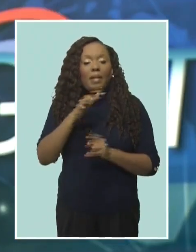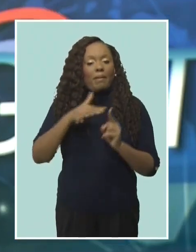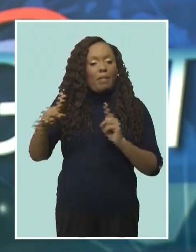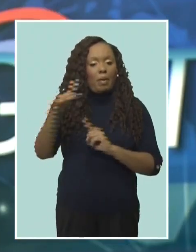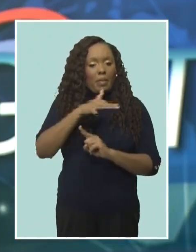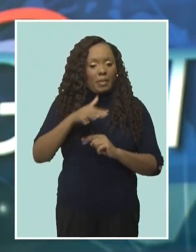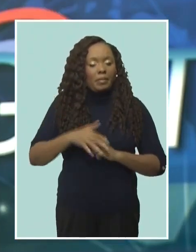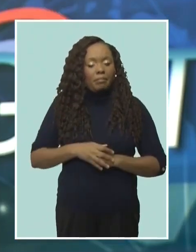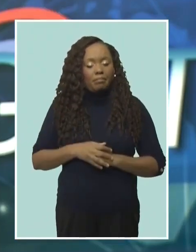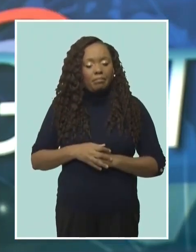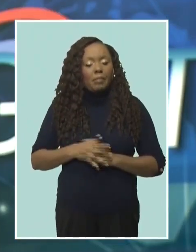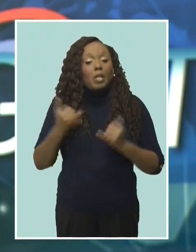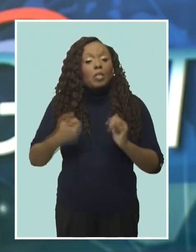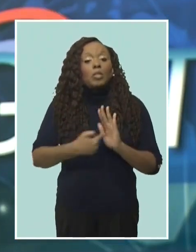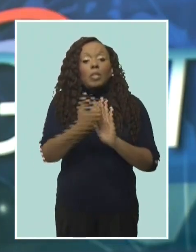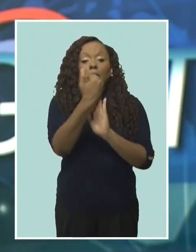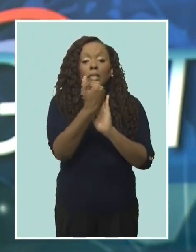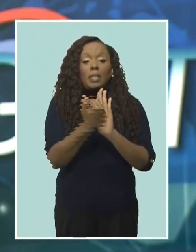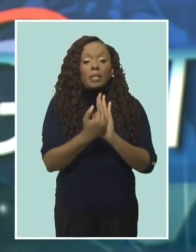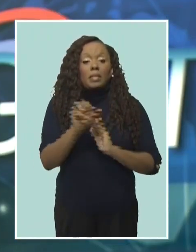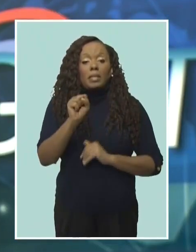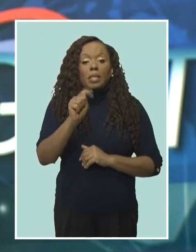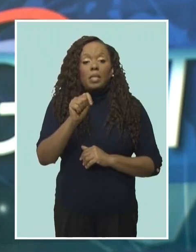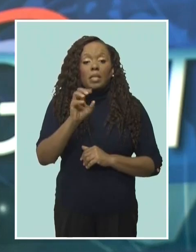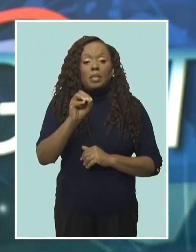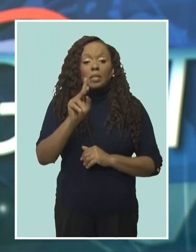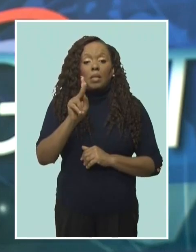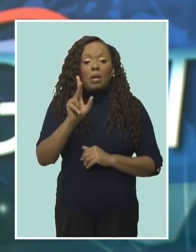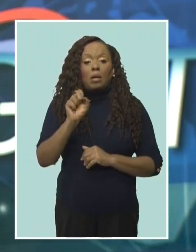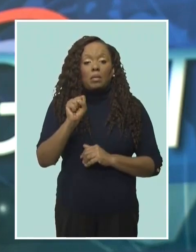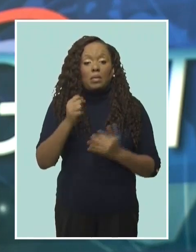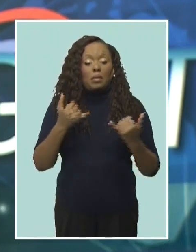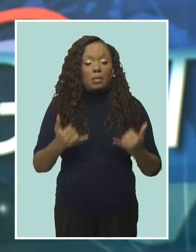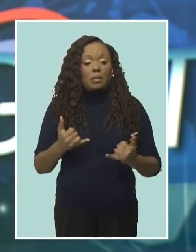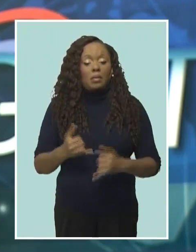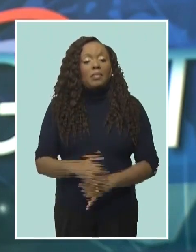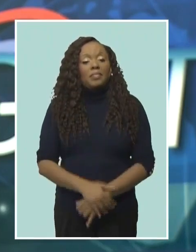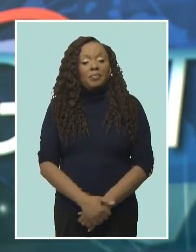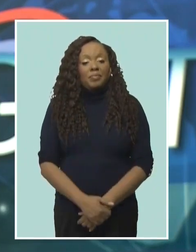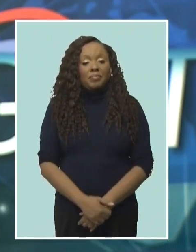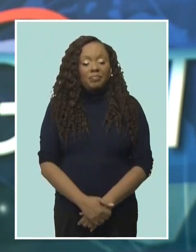Here's a look now at how these stocks traded locally and regionally today.